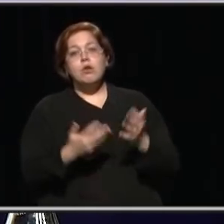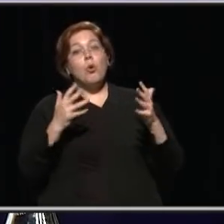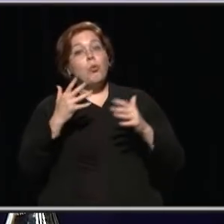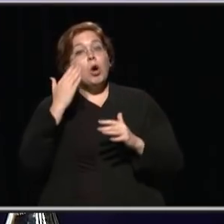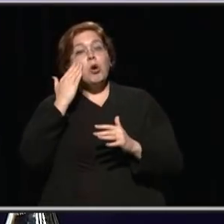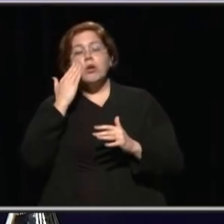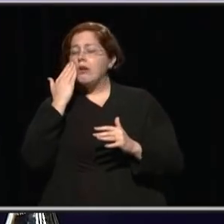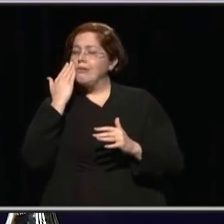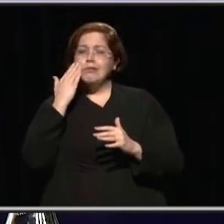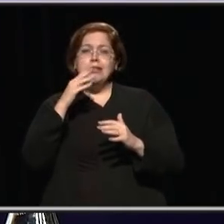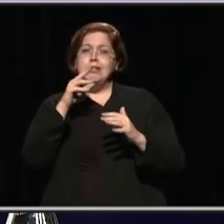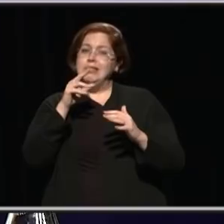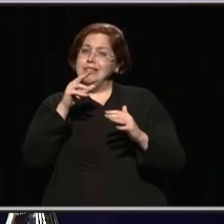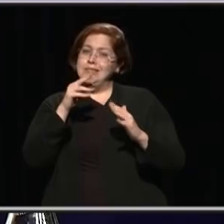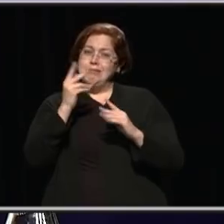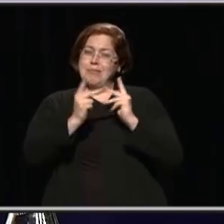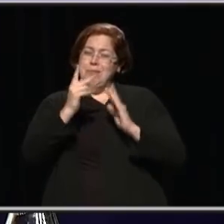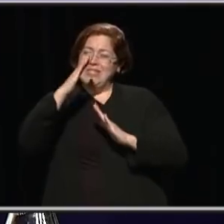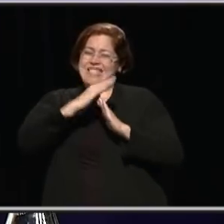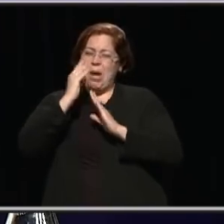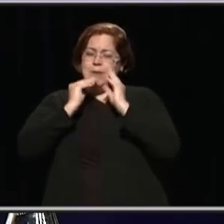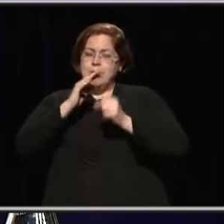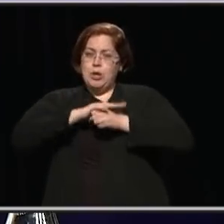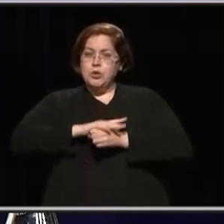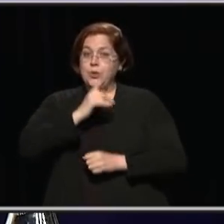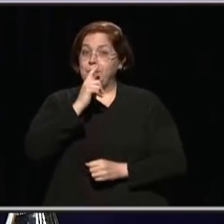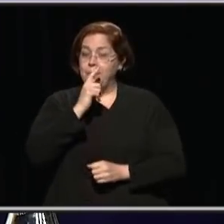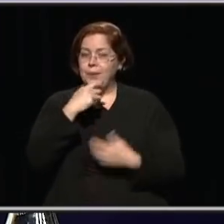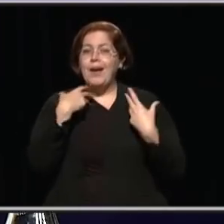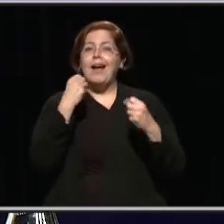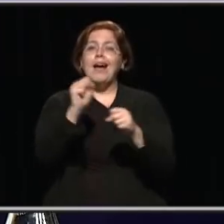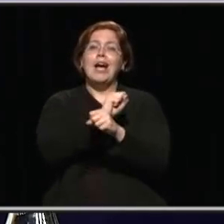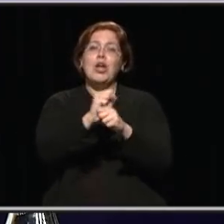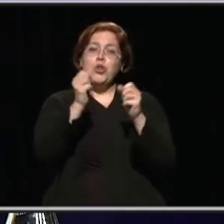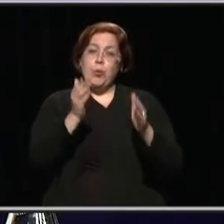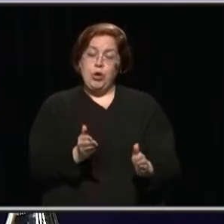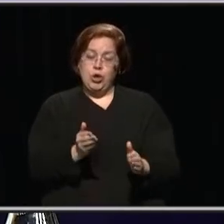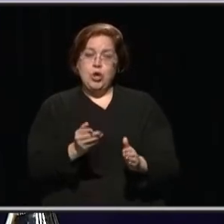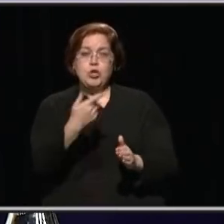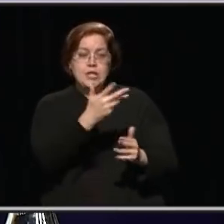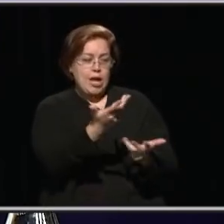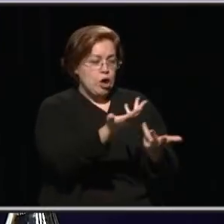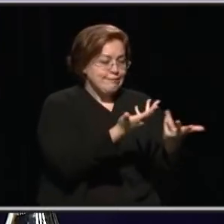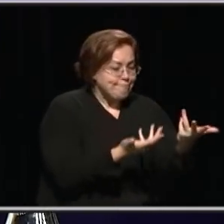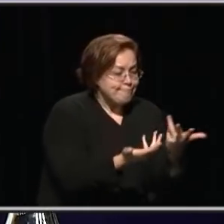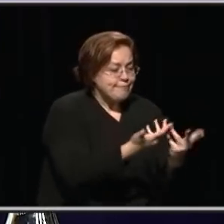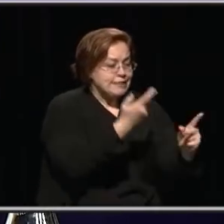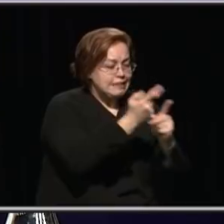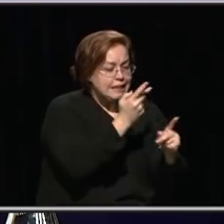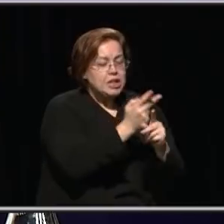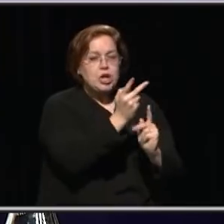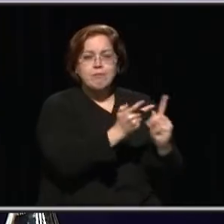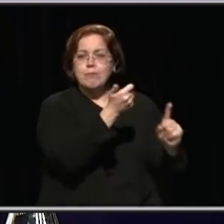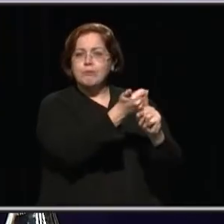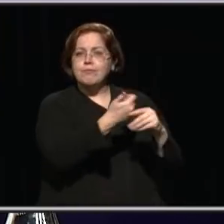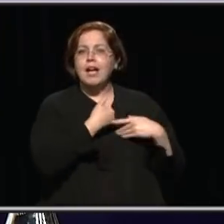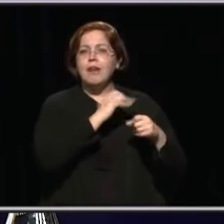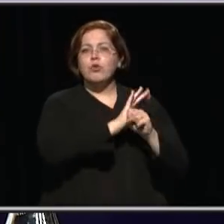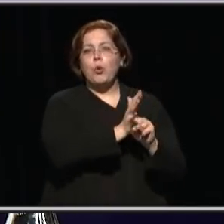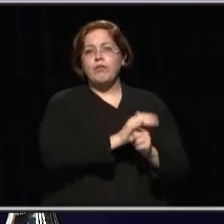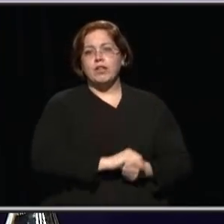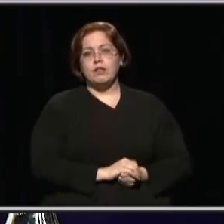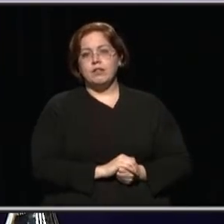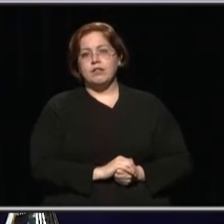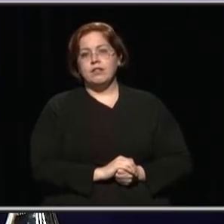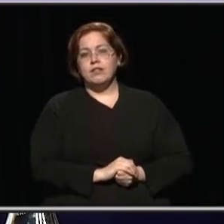no one has been under greater stress over the last few months than those who are treating and caring for our COVID patients. This